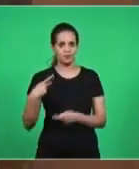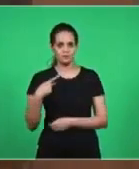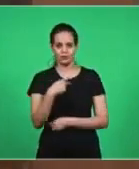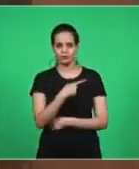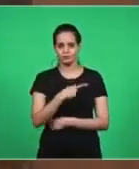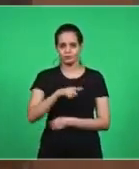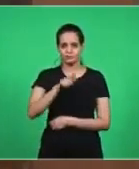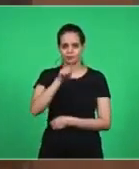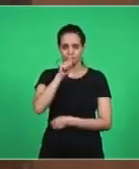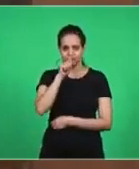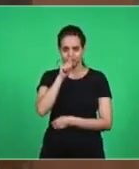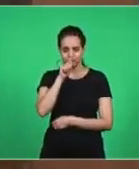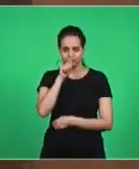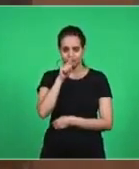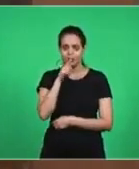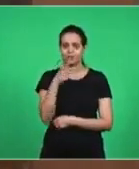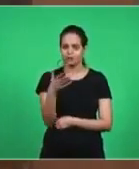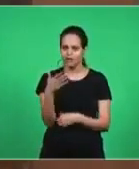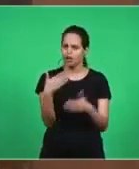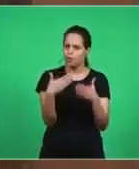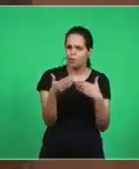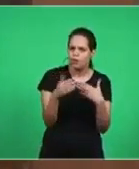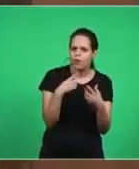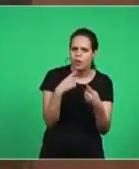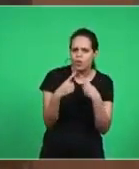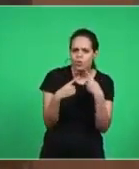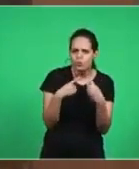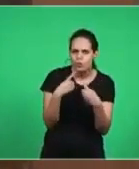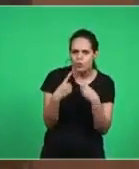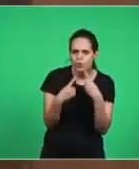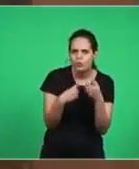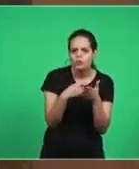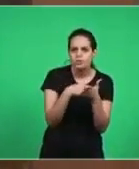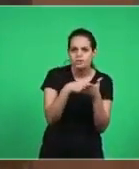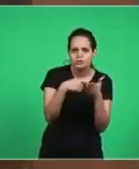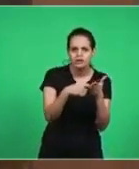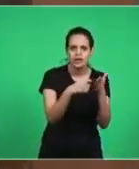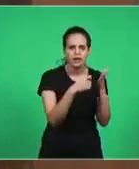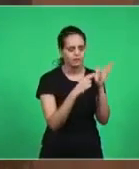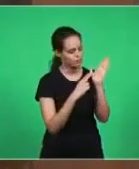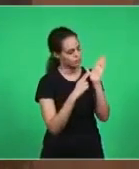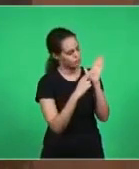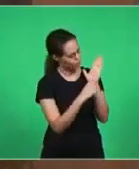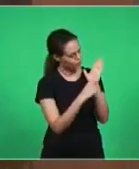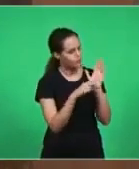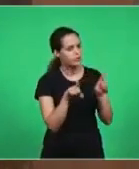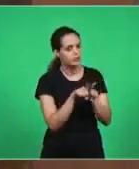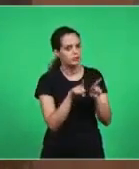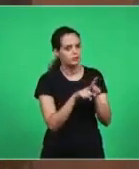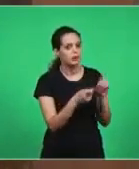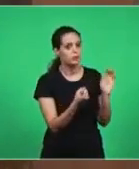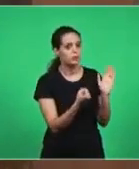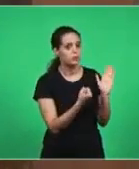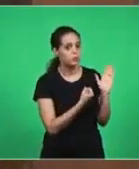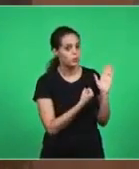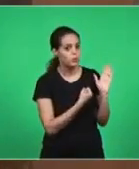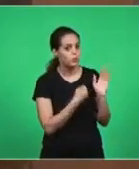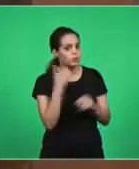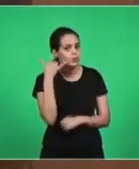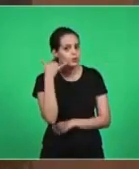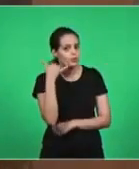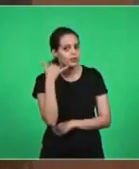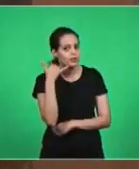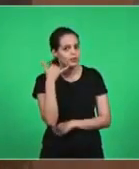with you. Very well. Any question, just send me your phone number. And don't even say that it's your